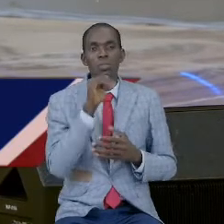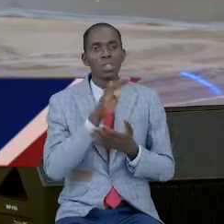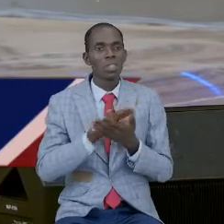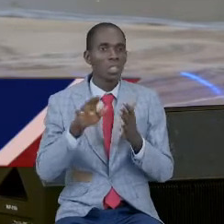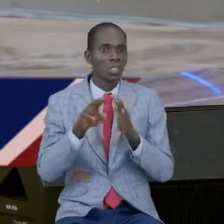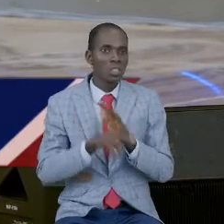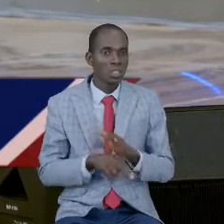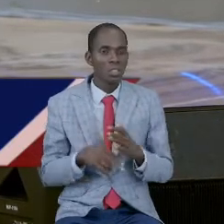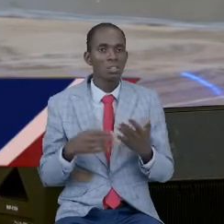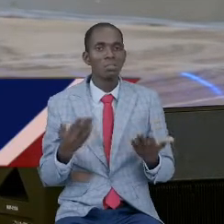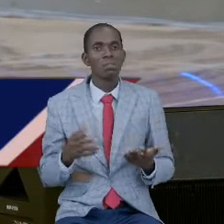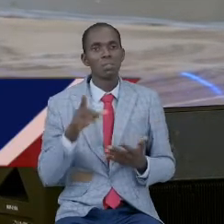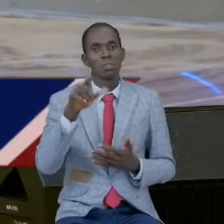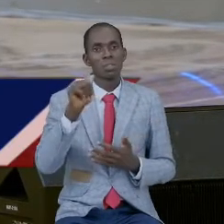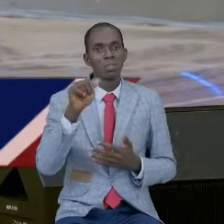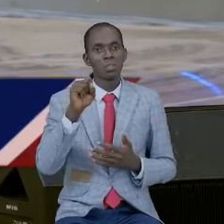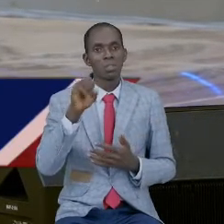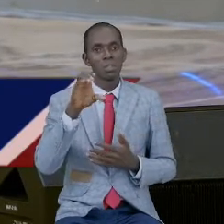lasciviousness, verse 20,